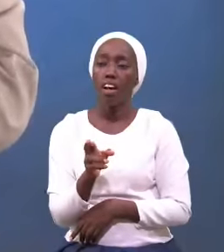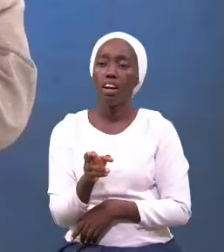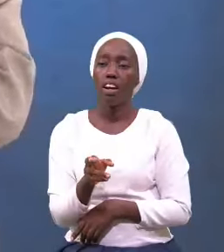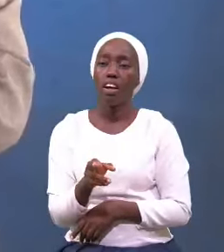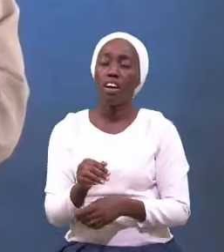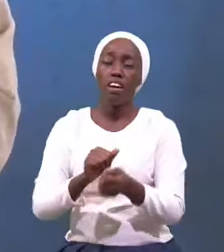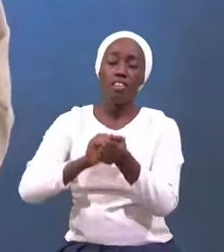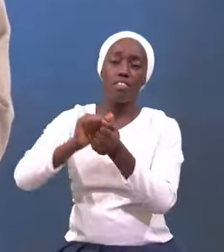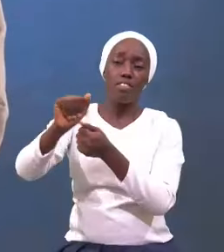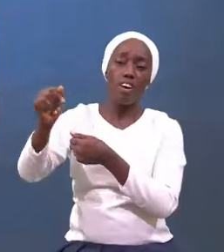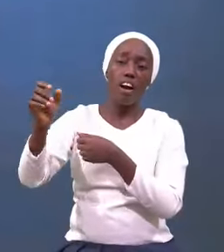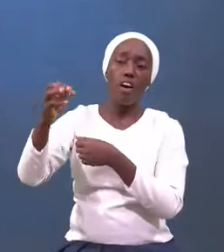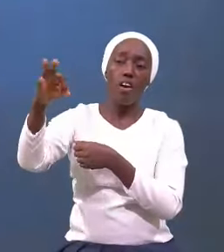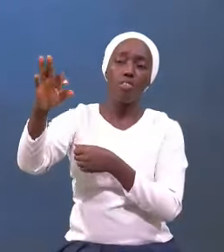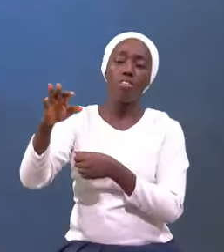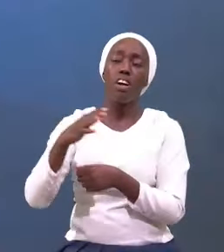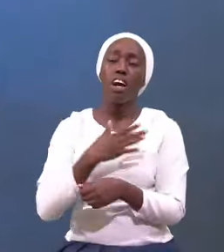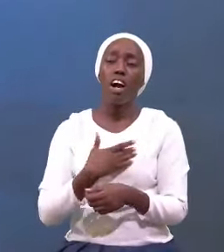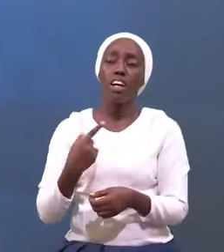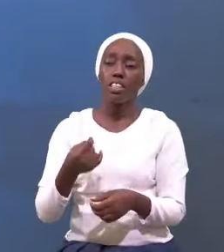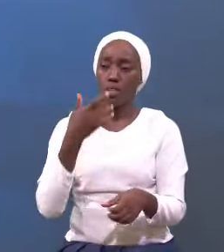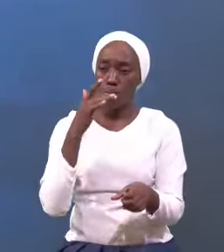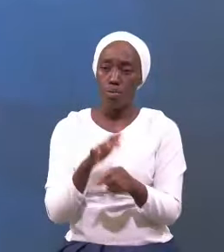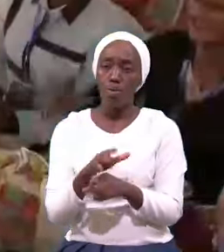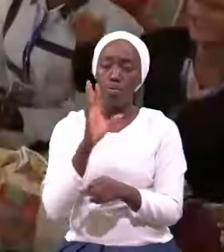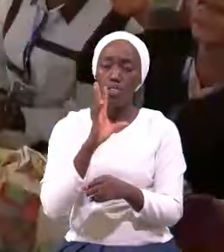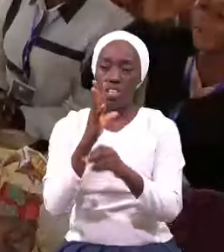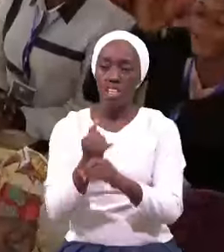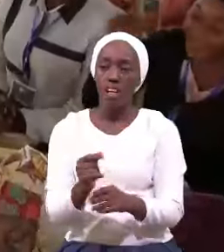Afar off. And the promise will get to you there.